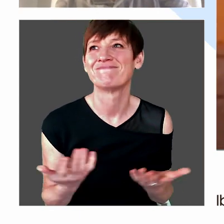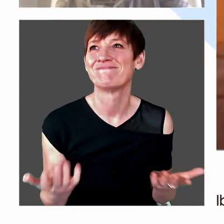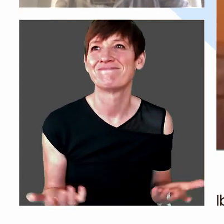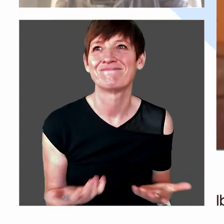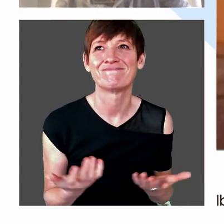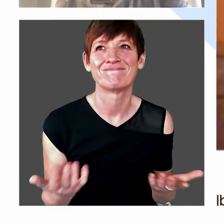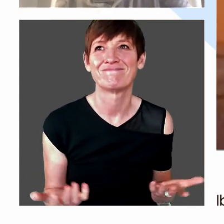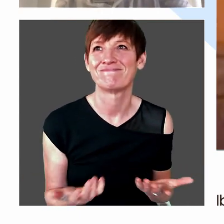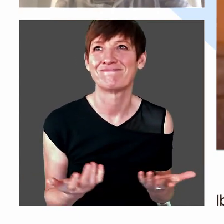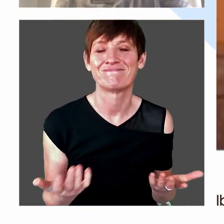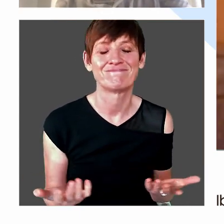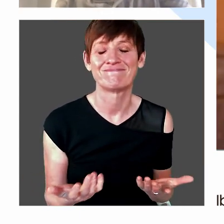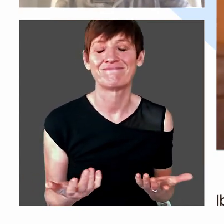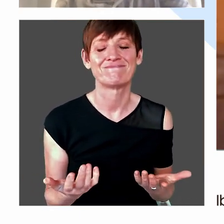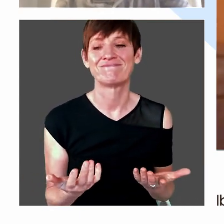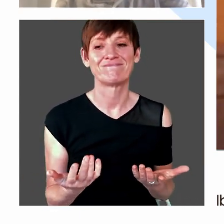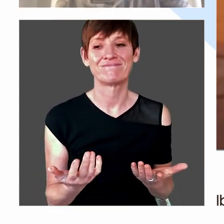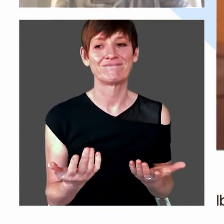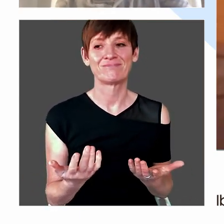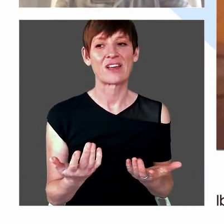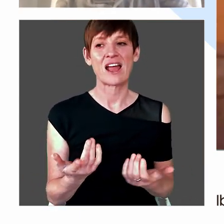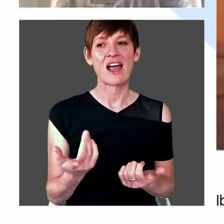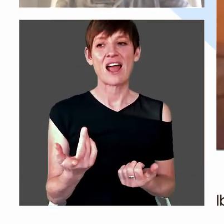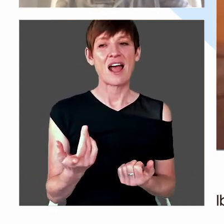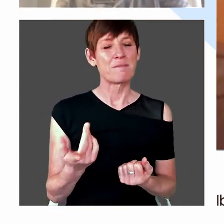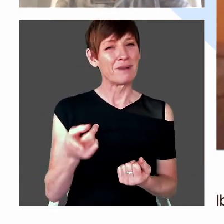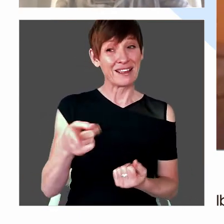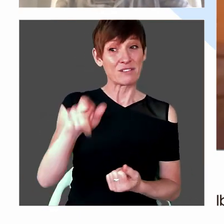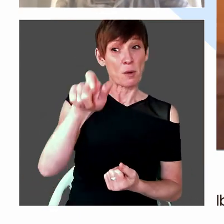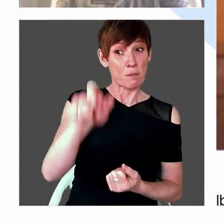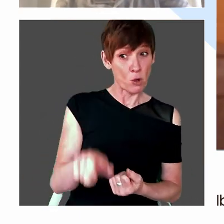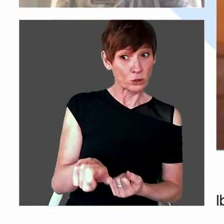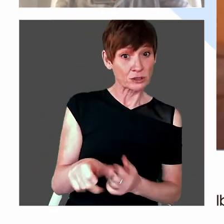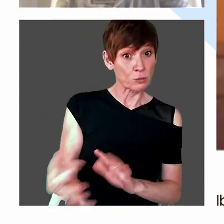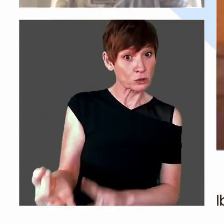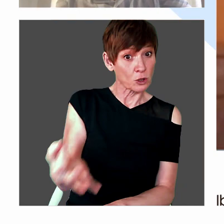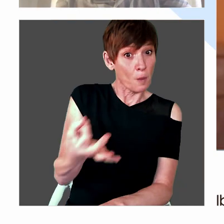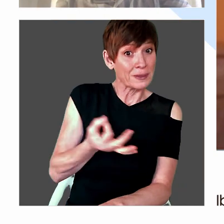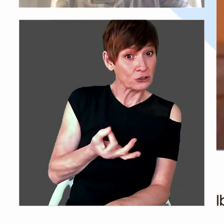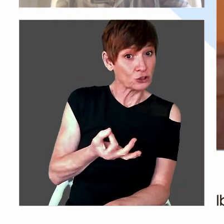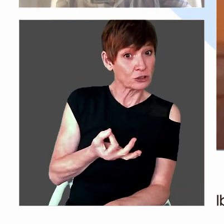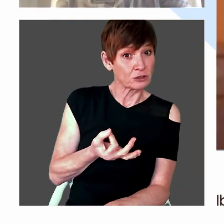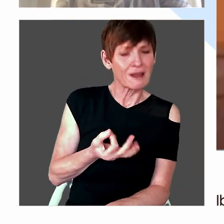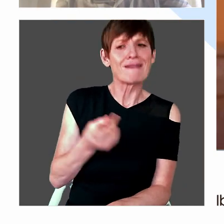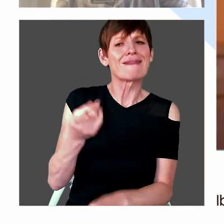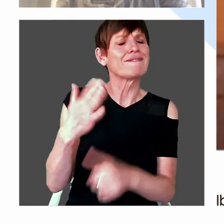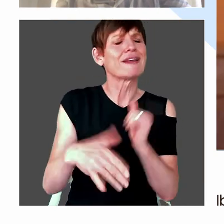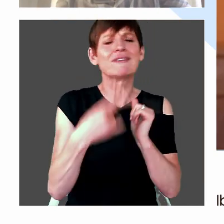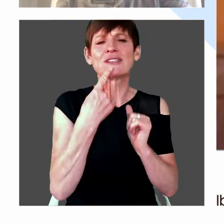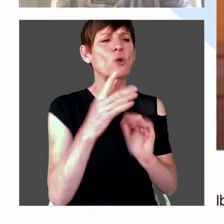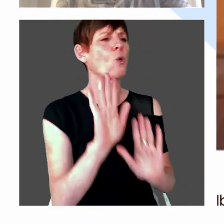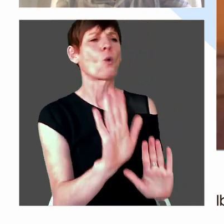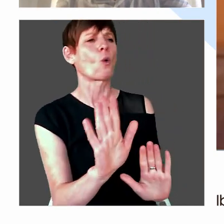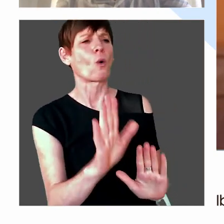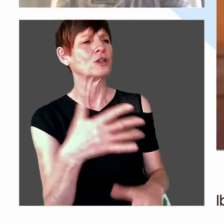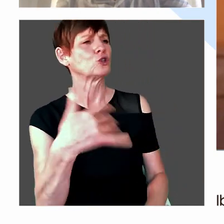someone who's actually in the position to commission an artist or something who have been like, that's too expensive, we're going